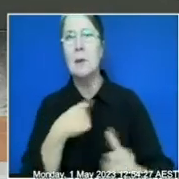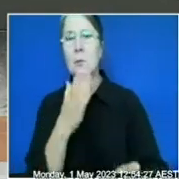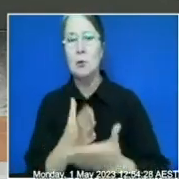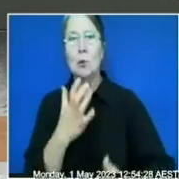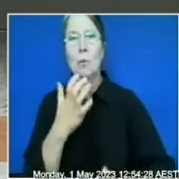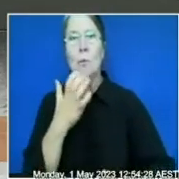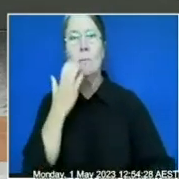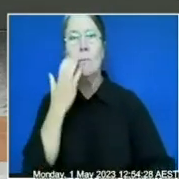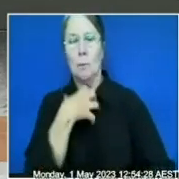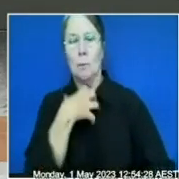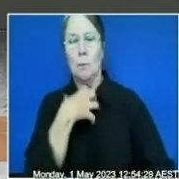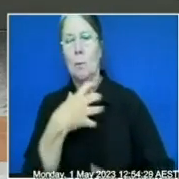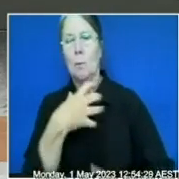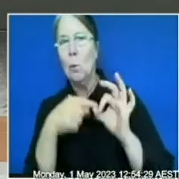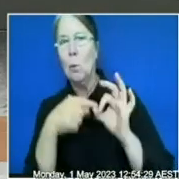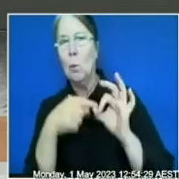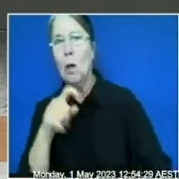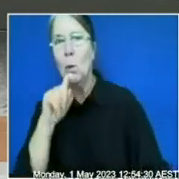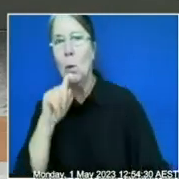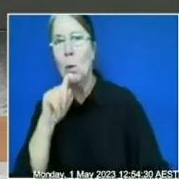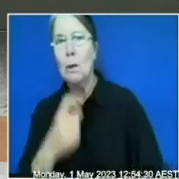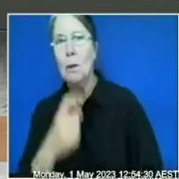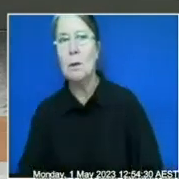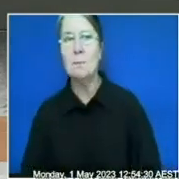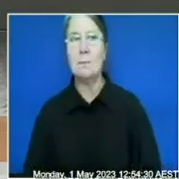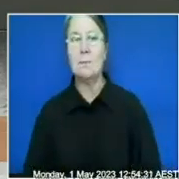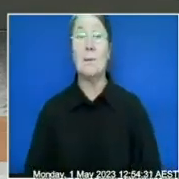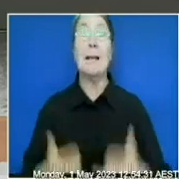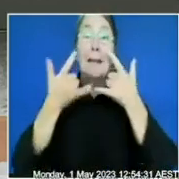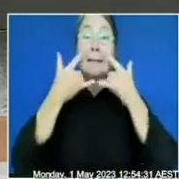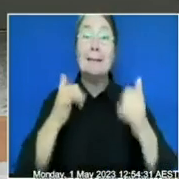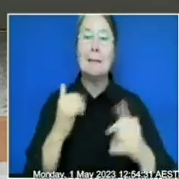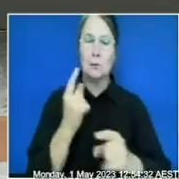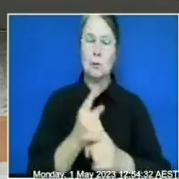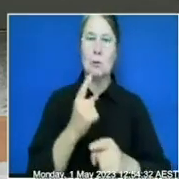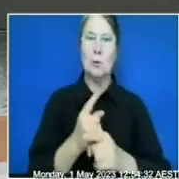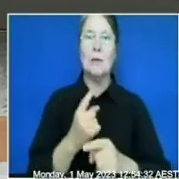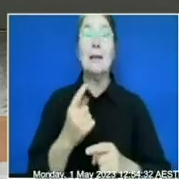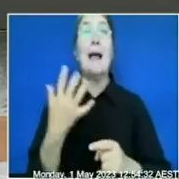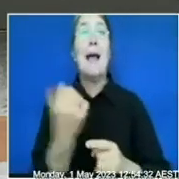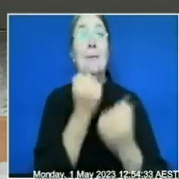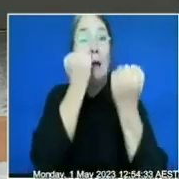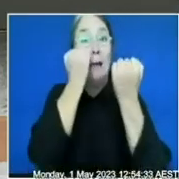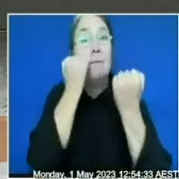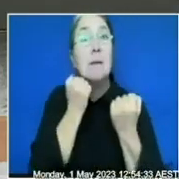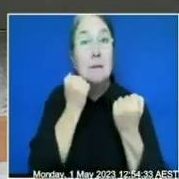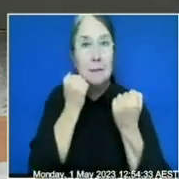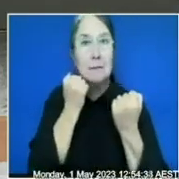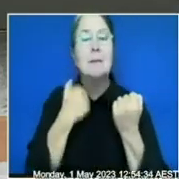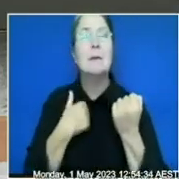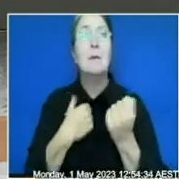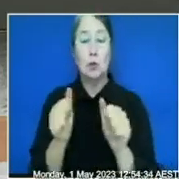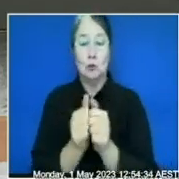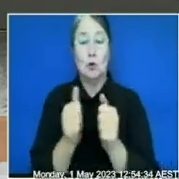referable to the evidence of Katherine Whetton and Eleanor Williams.